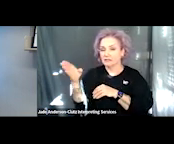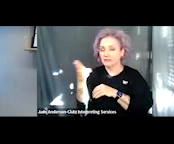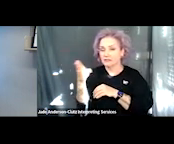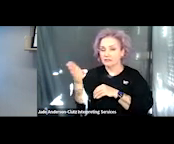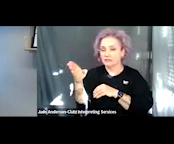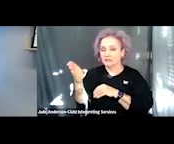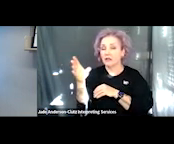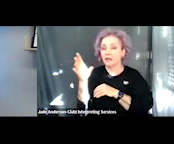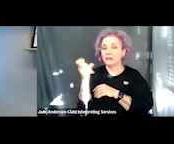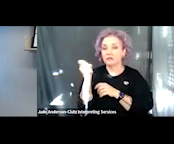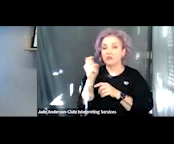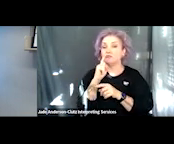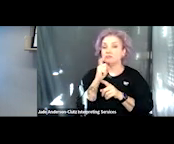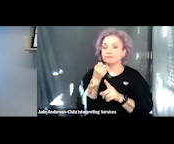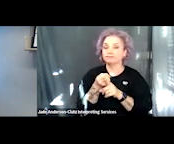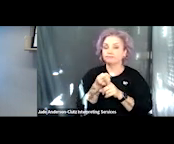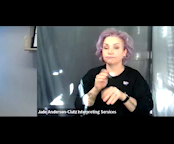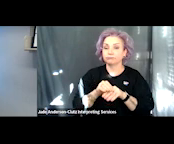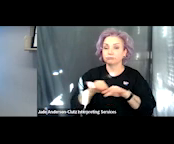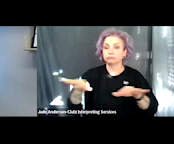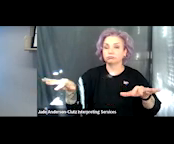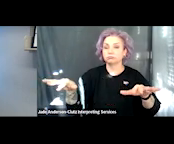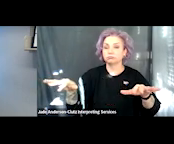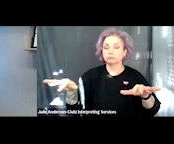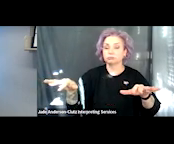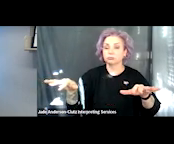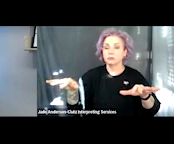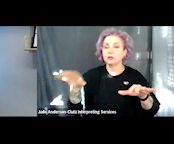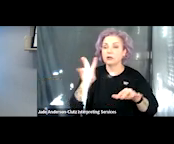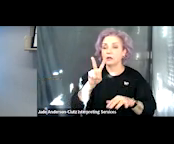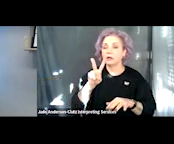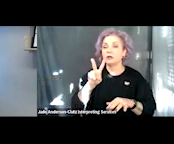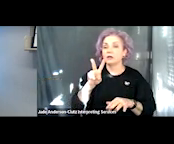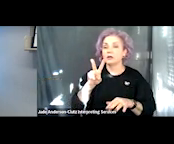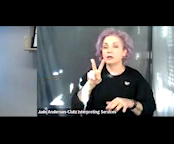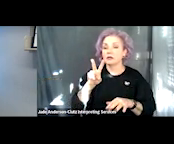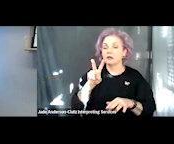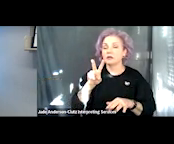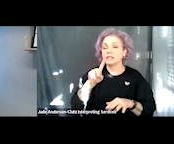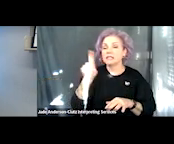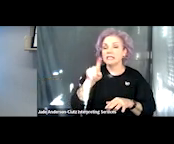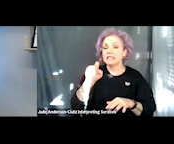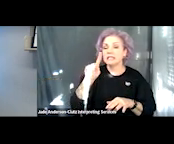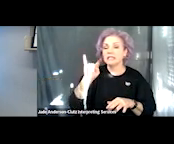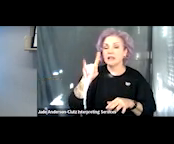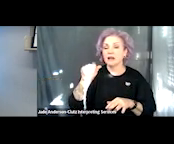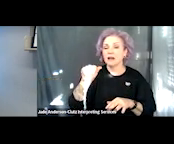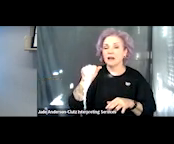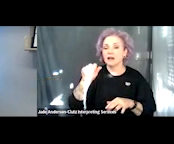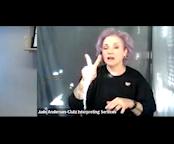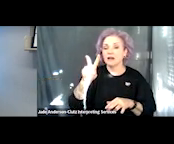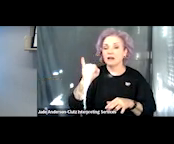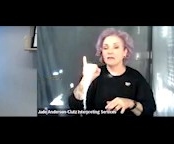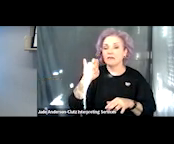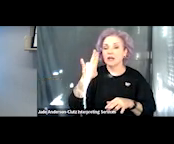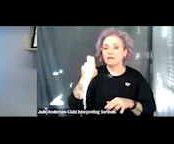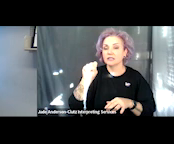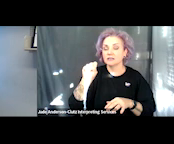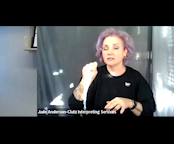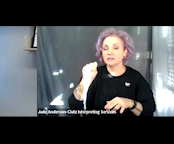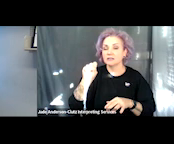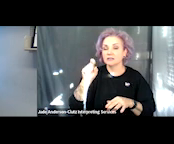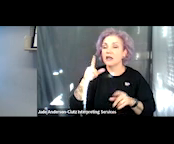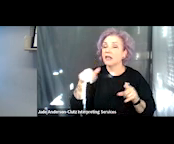risk of birth defects. So if mothers who were pregnant and got the Zika virus, their offspring had a high chance relatively of